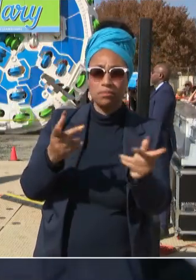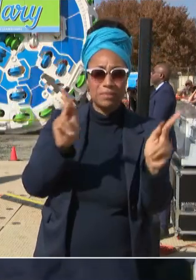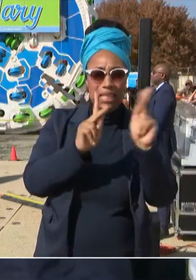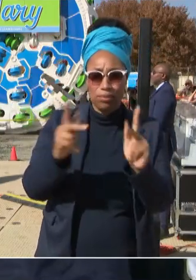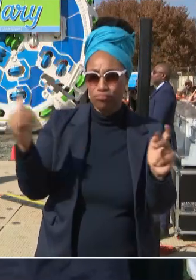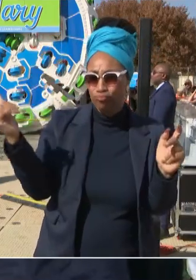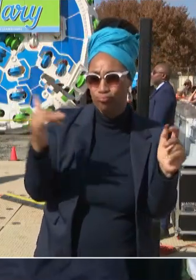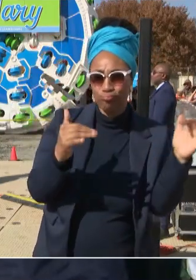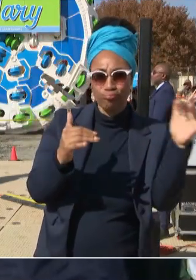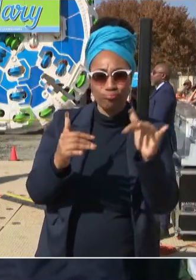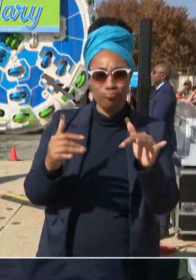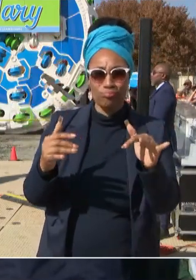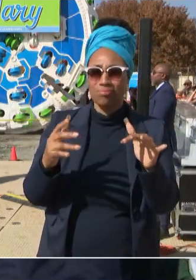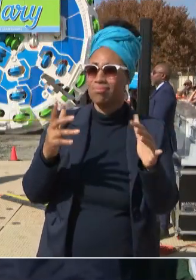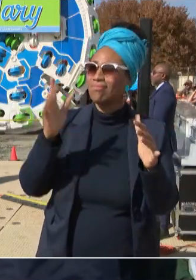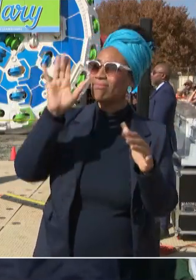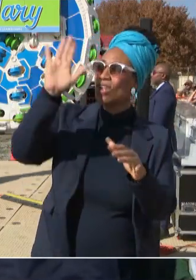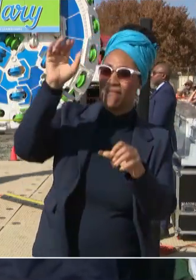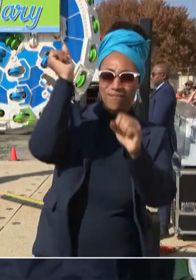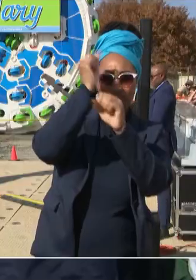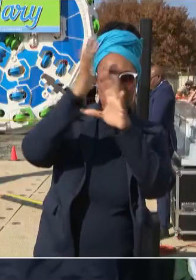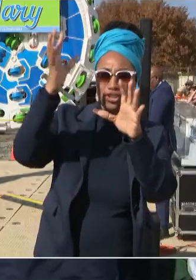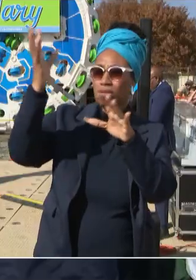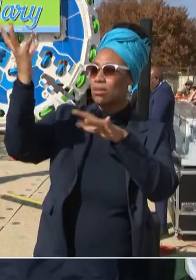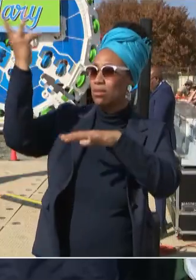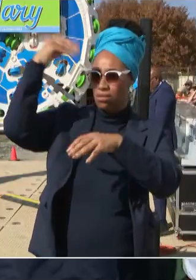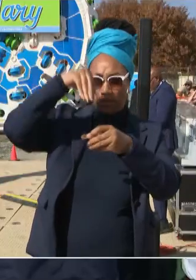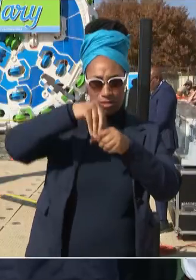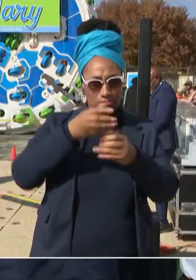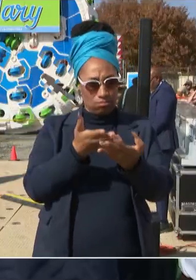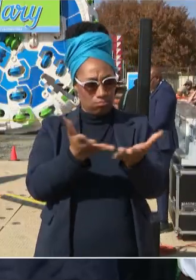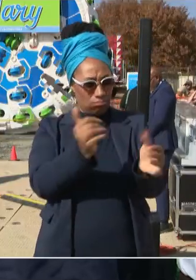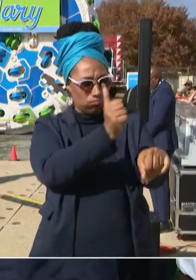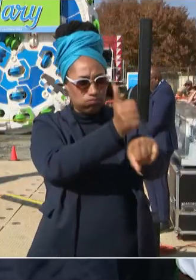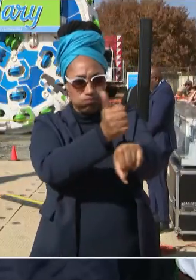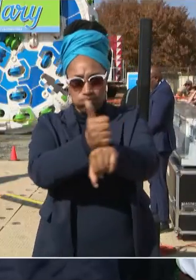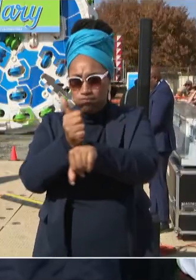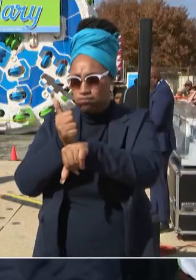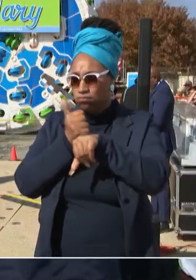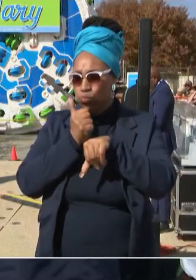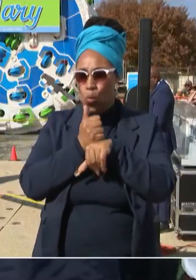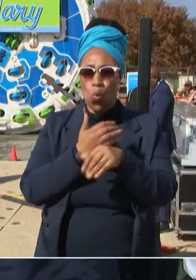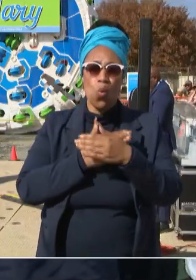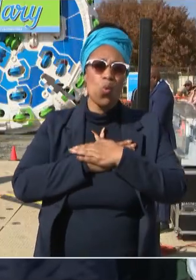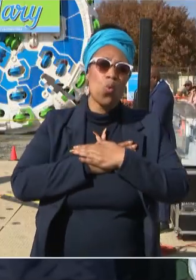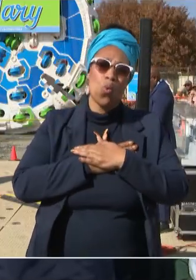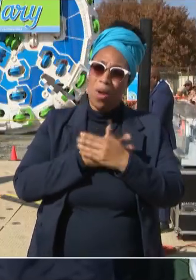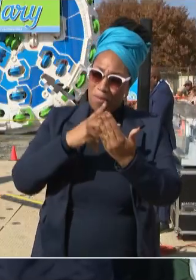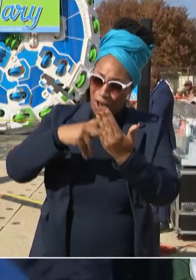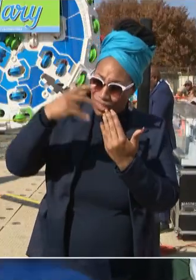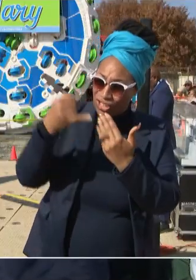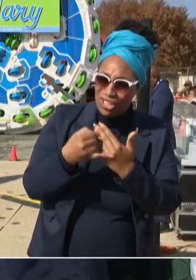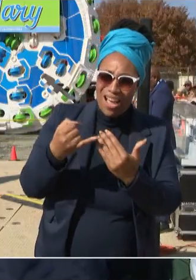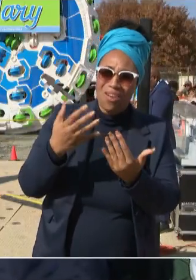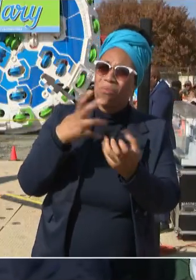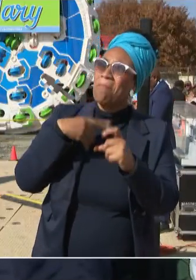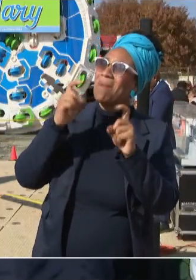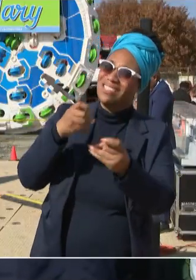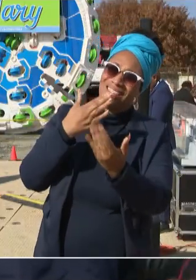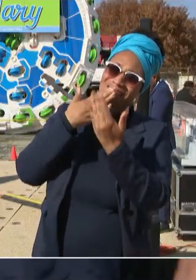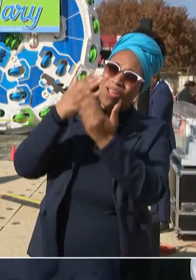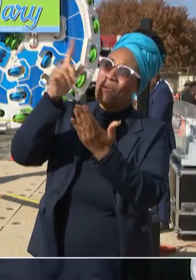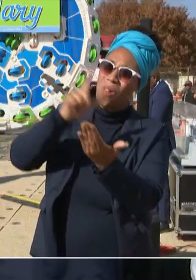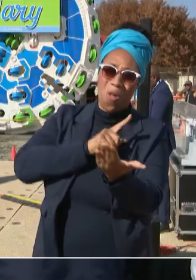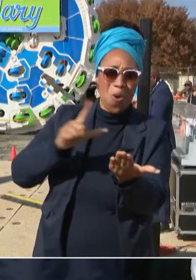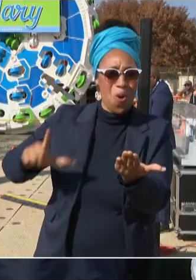hard work that brings this extraordinary project to life. We thank you today, O Lord, for the hands, the